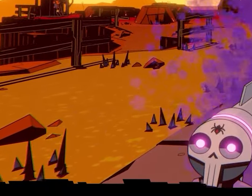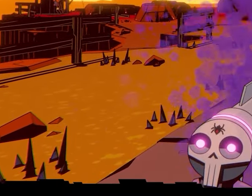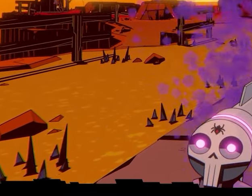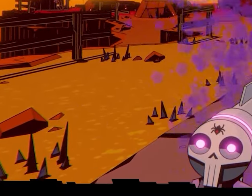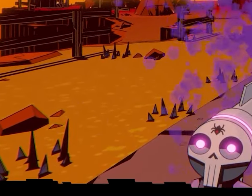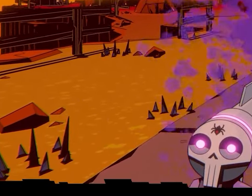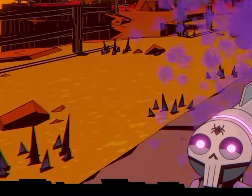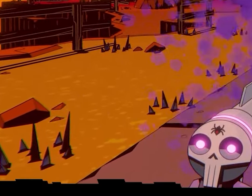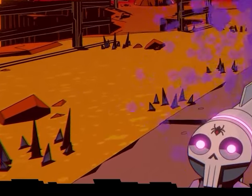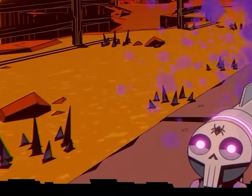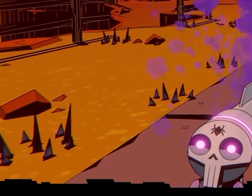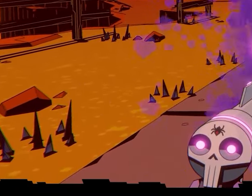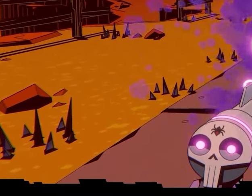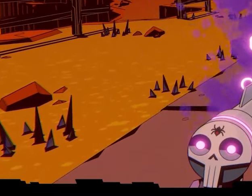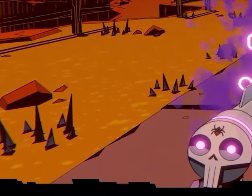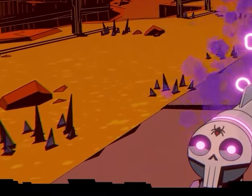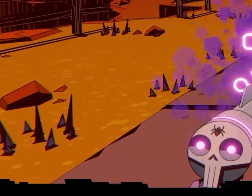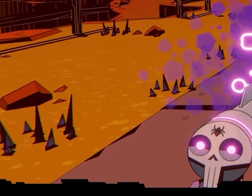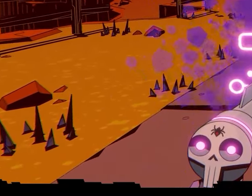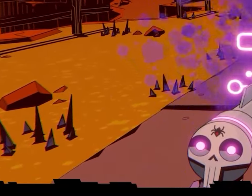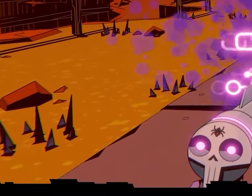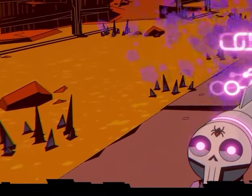He'll feel that in his ganglion.